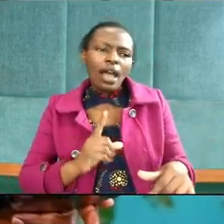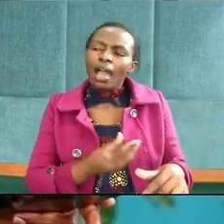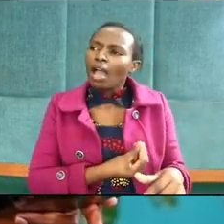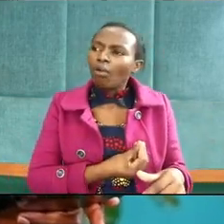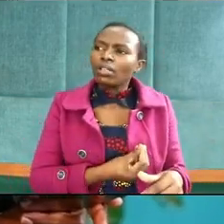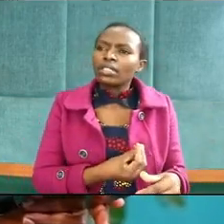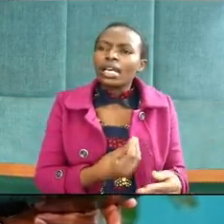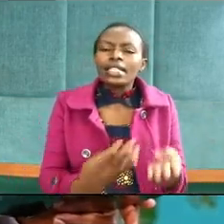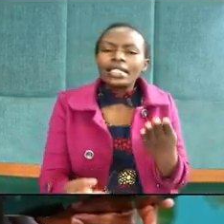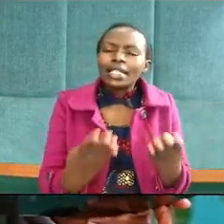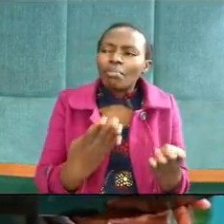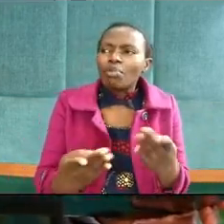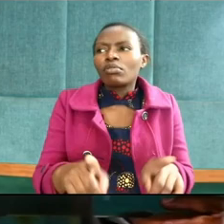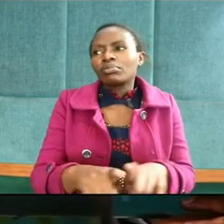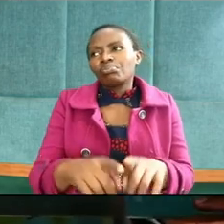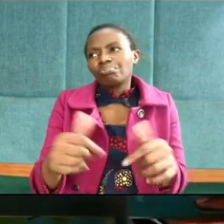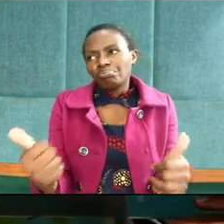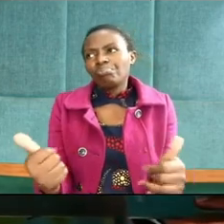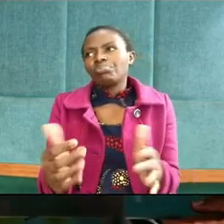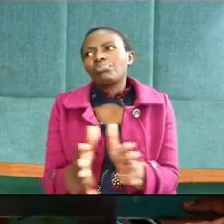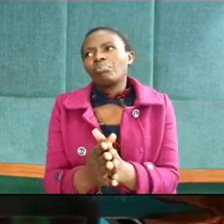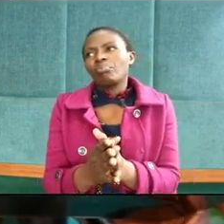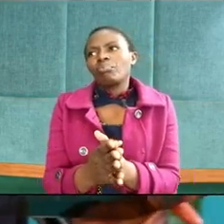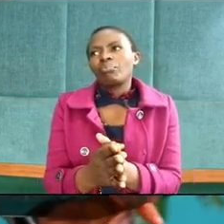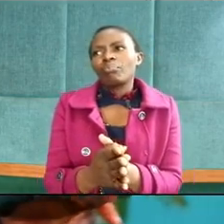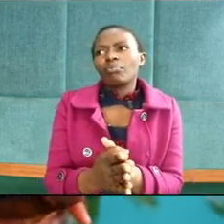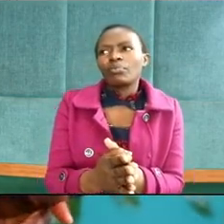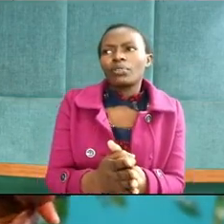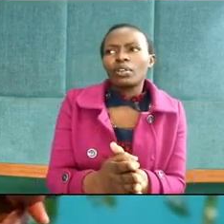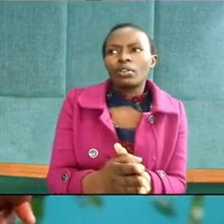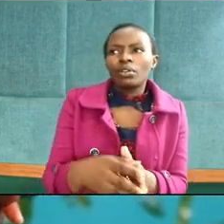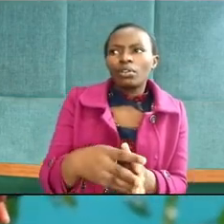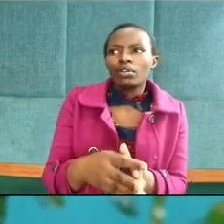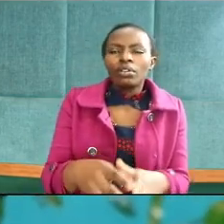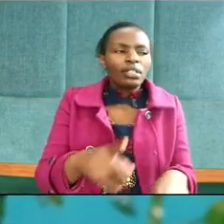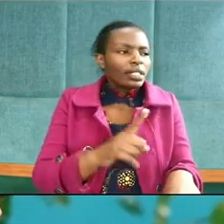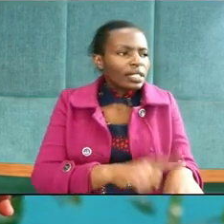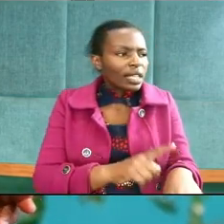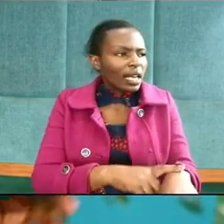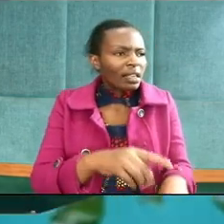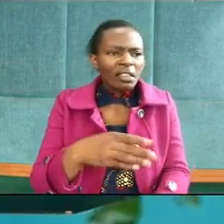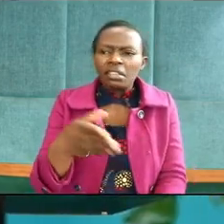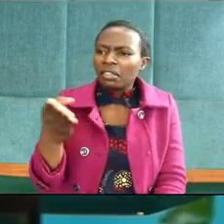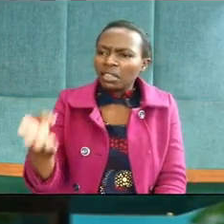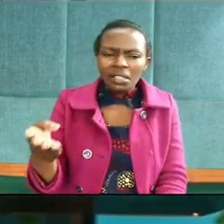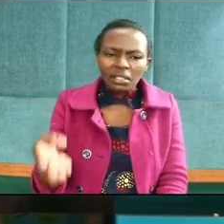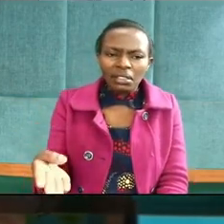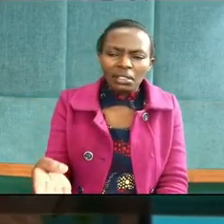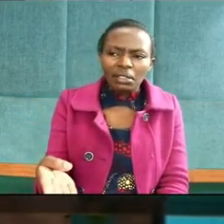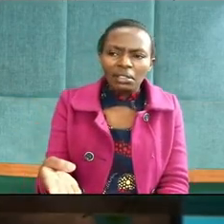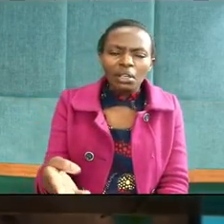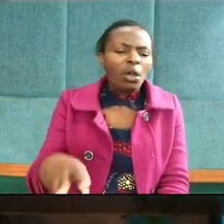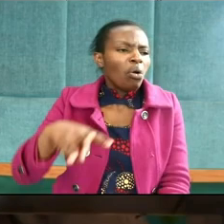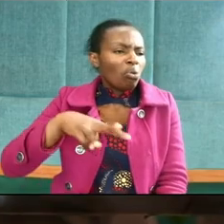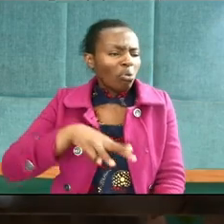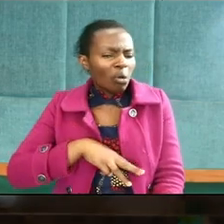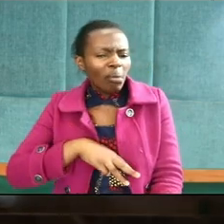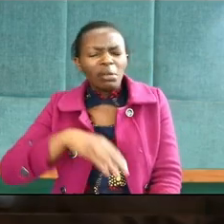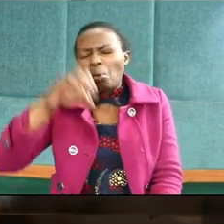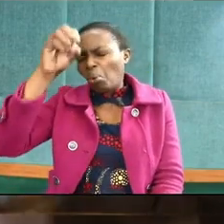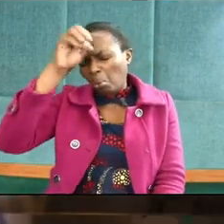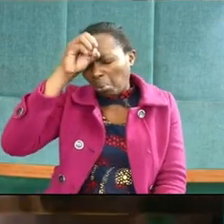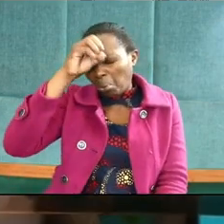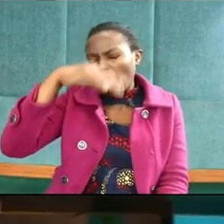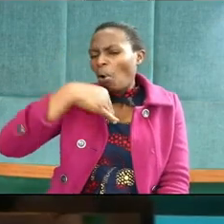and stability. While they may be fragile, while they may be emotionally weaker than